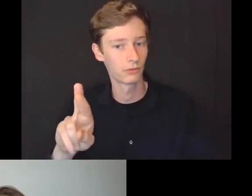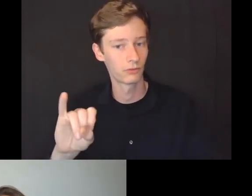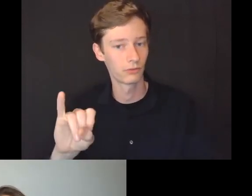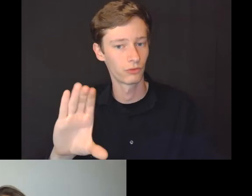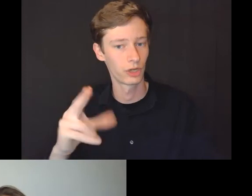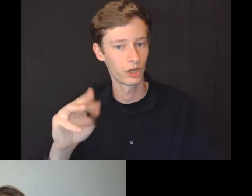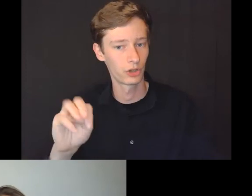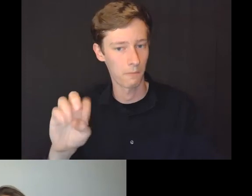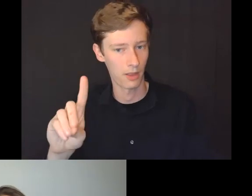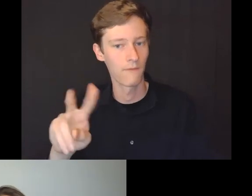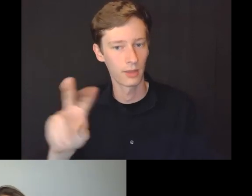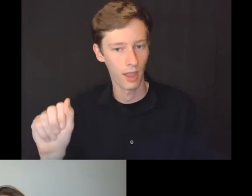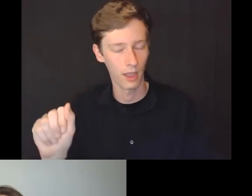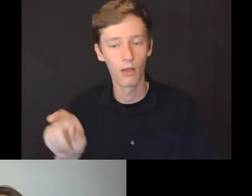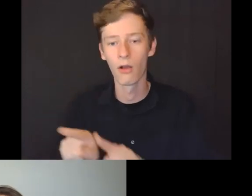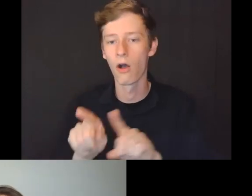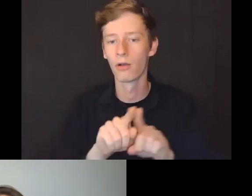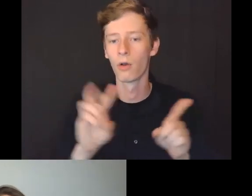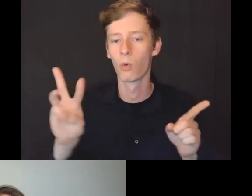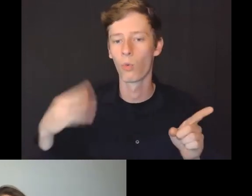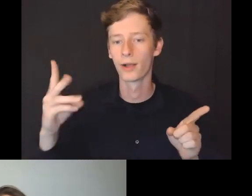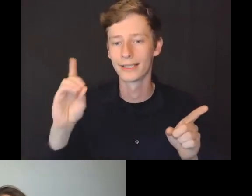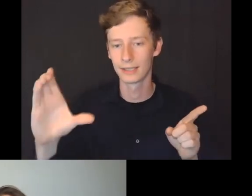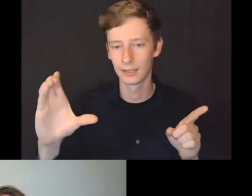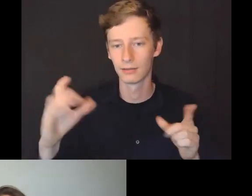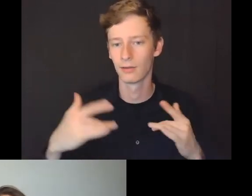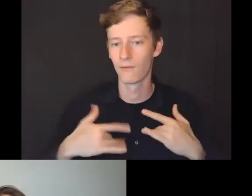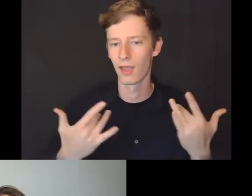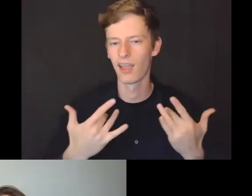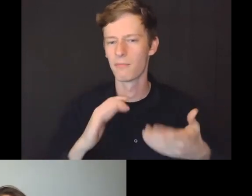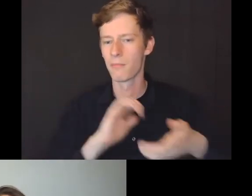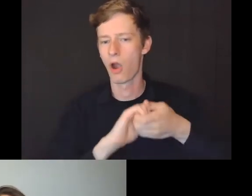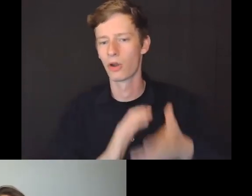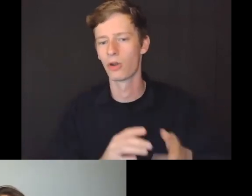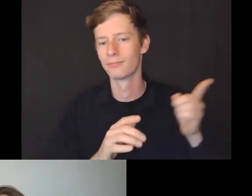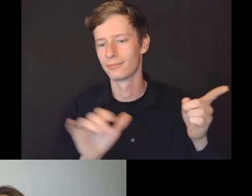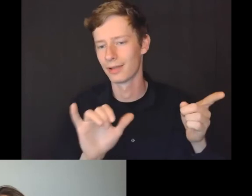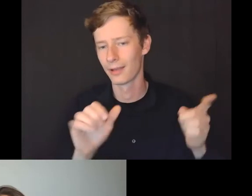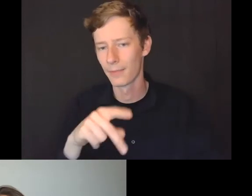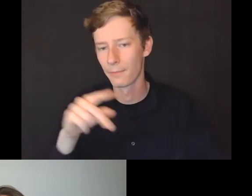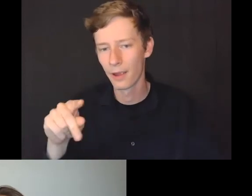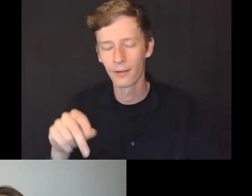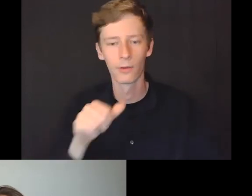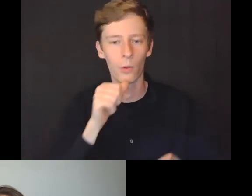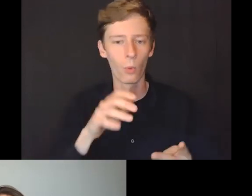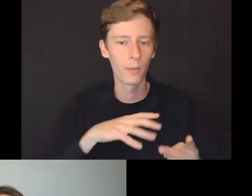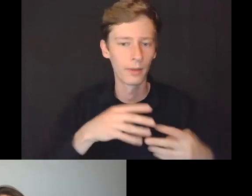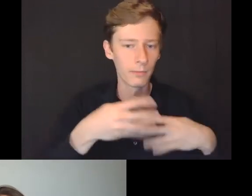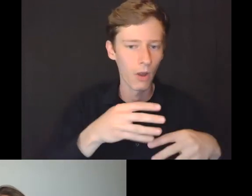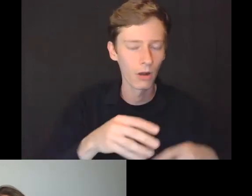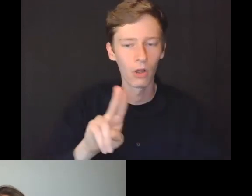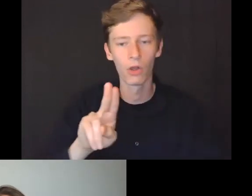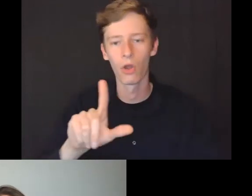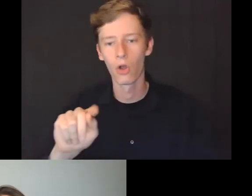D.C. march with national partners in D.C. like Planned Parenthood and Women's March, Ultraviolet,